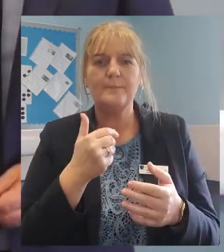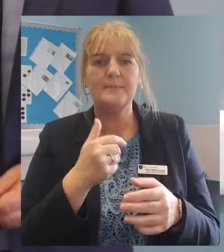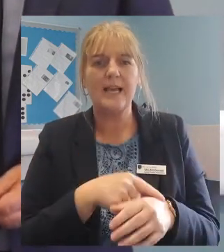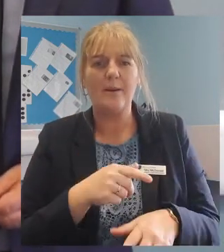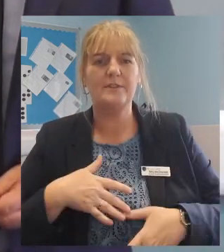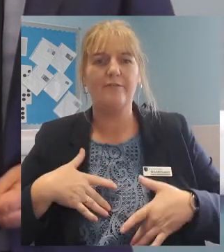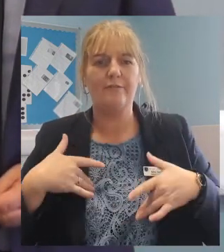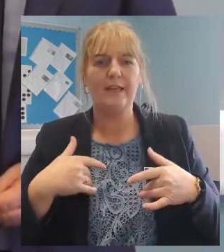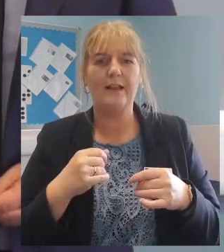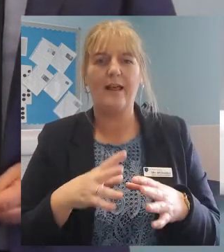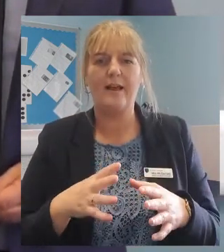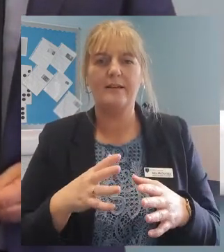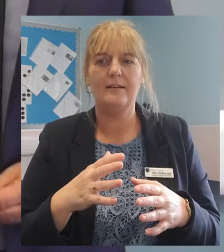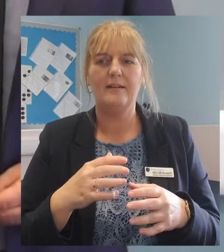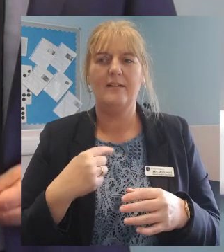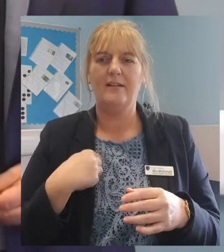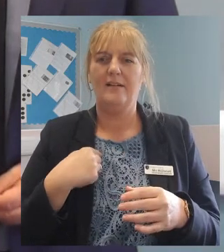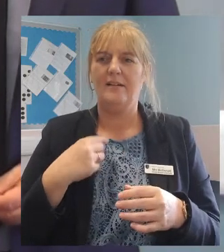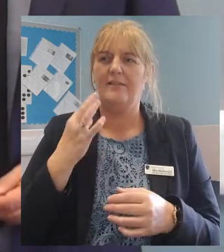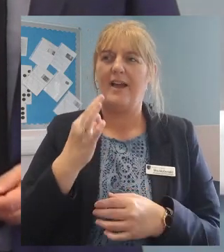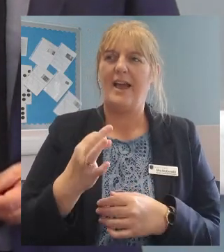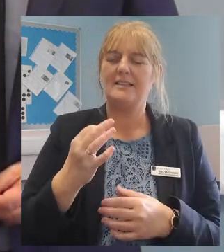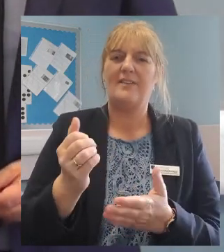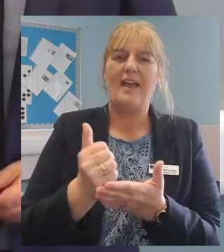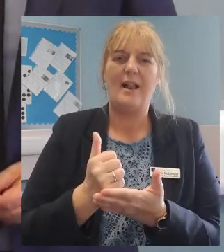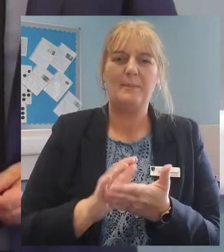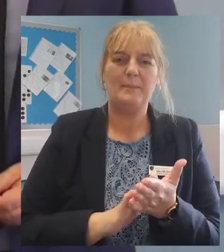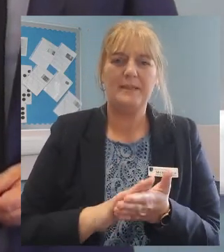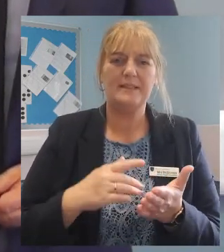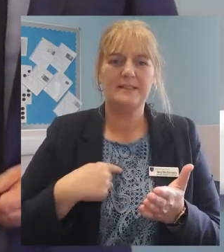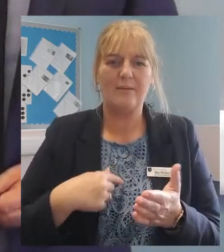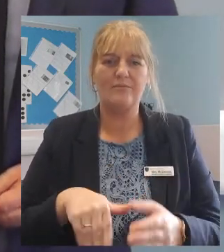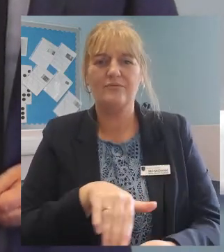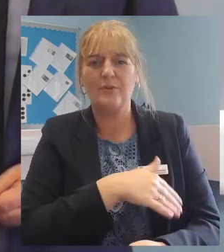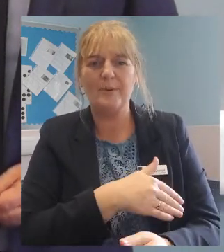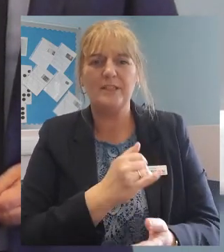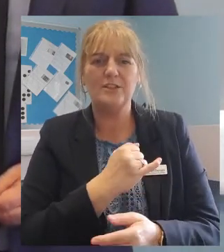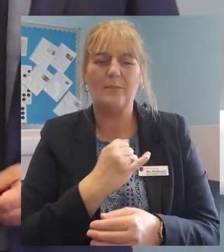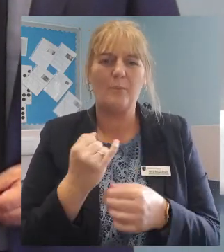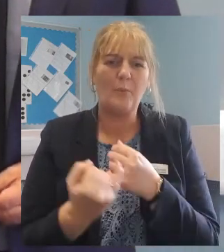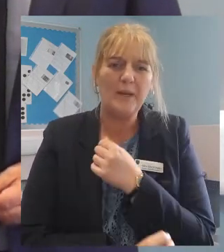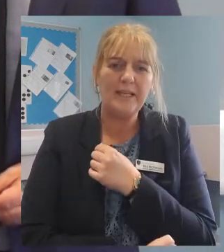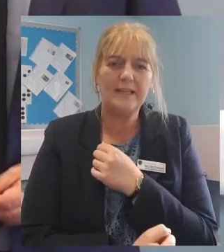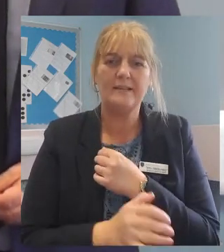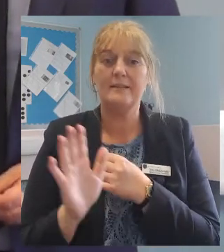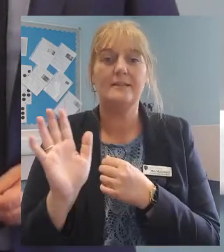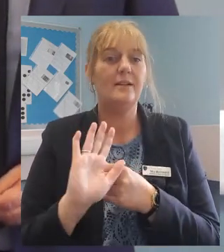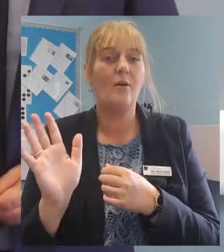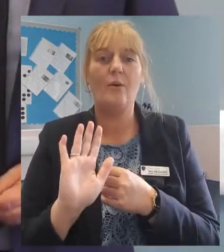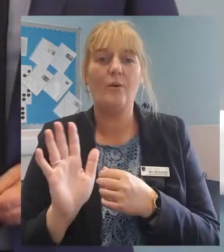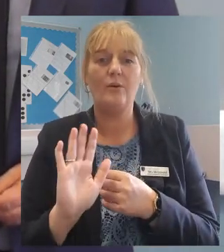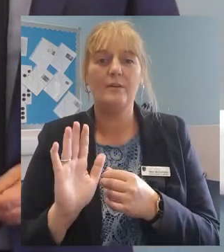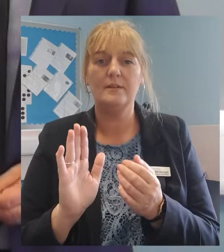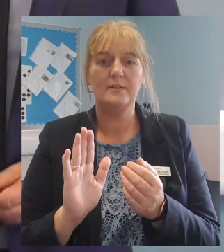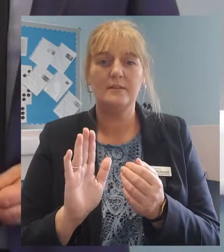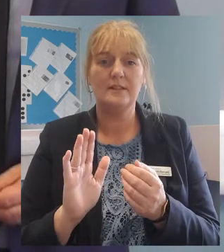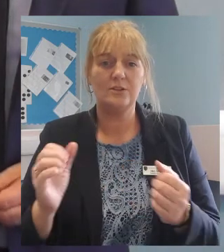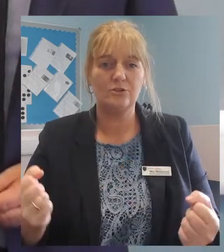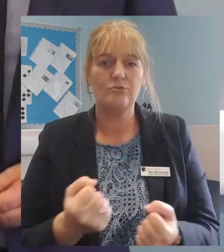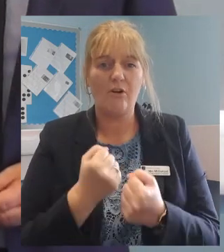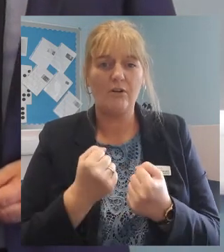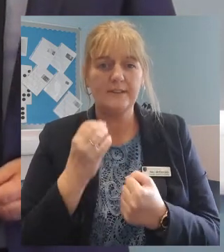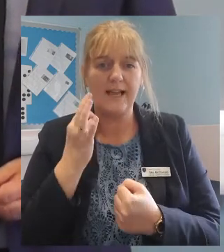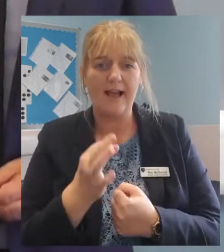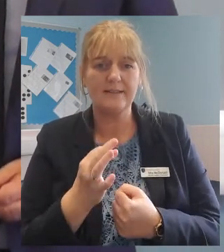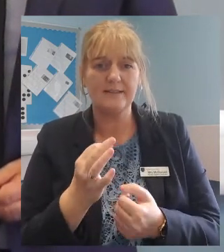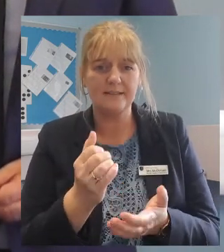sign of weakness, and that being self-reliant is the key of success. But the opposite is true.